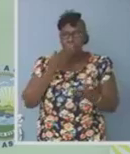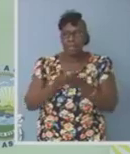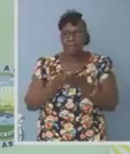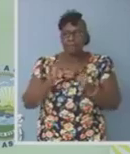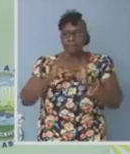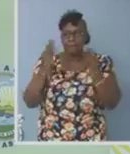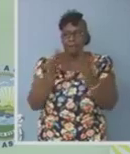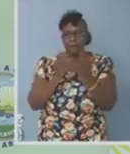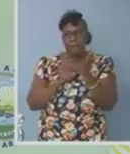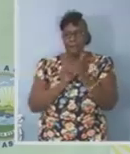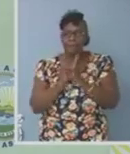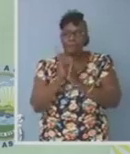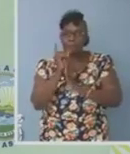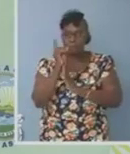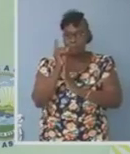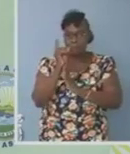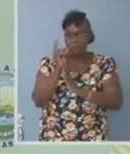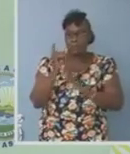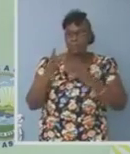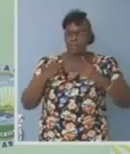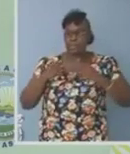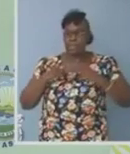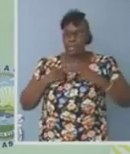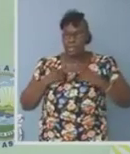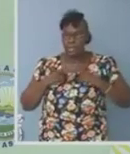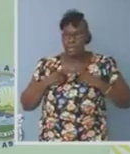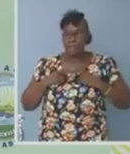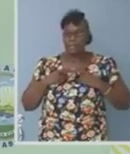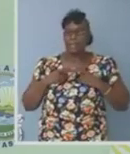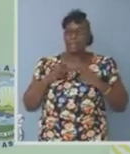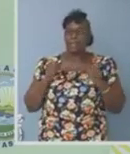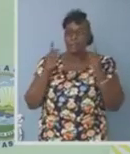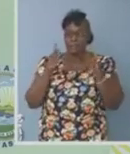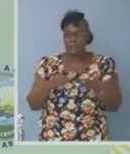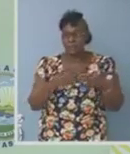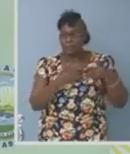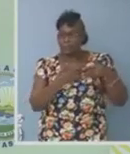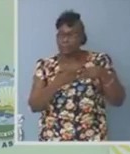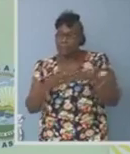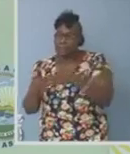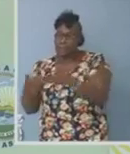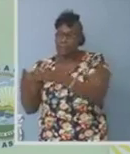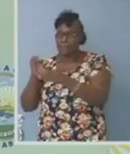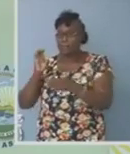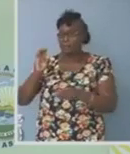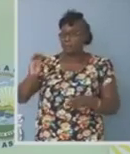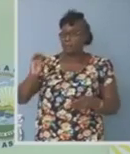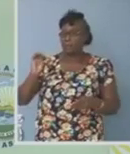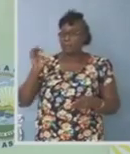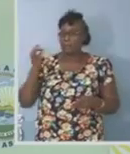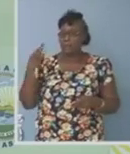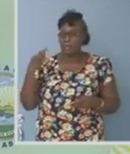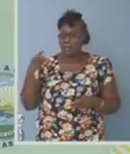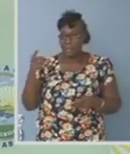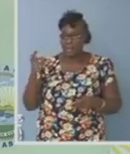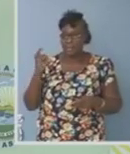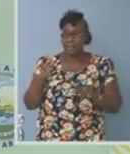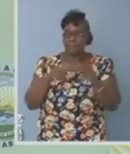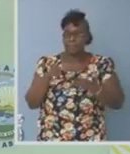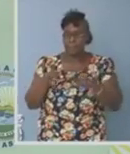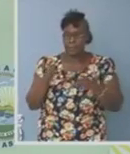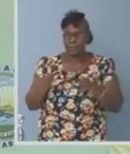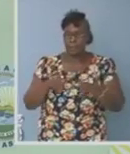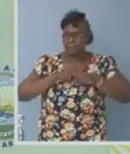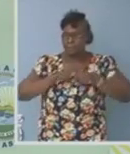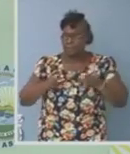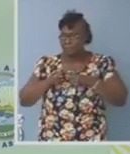have had the privilege of leading the COVID-19 task force, which comprises representatives from many divisions